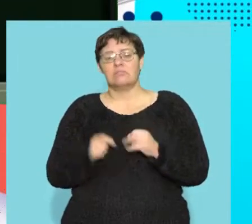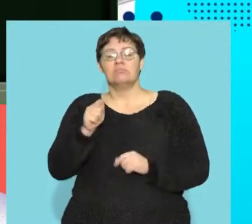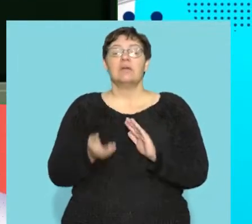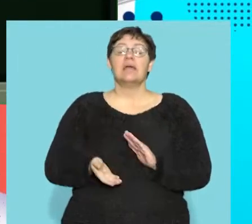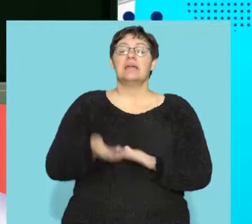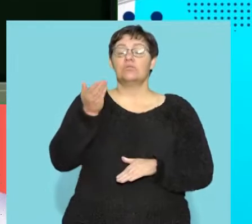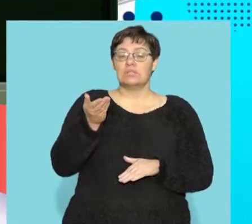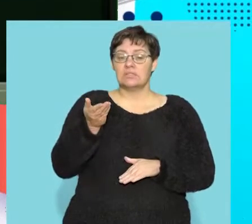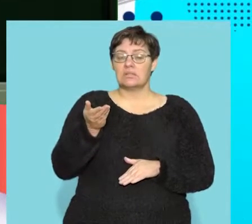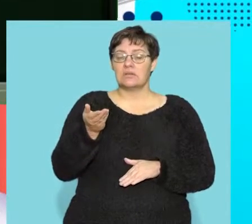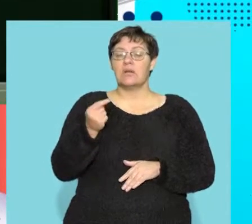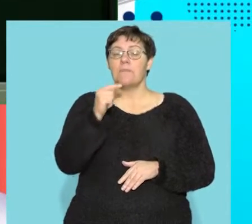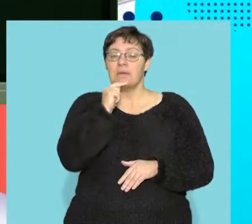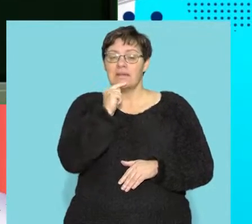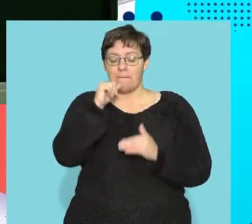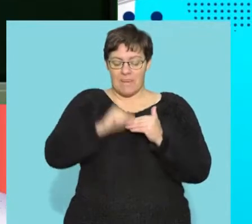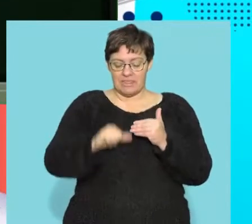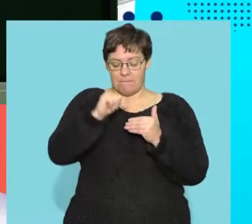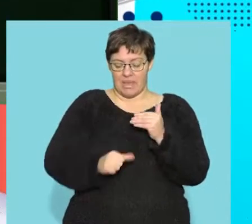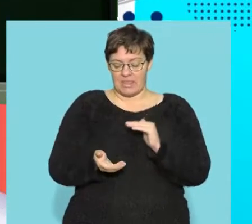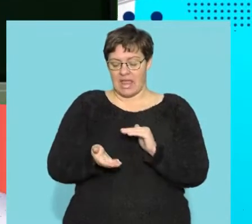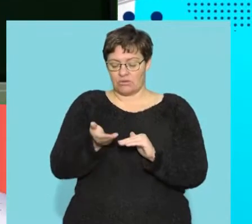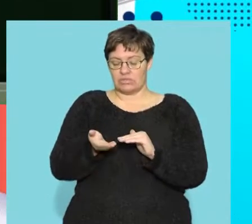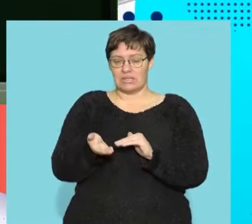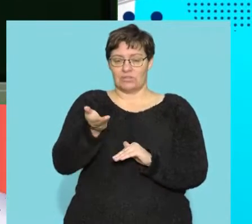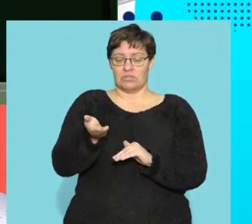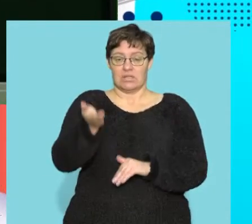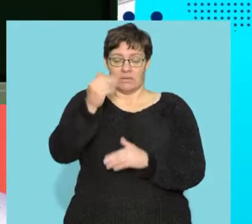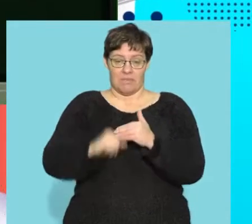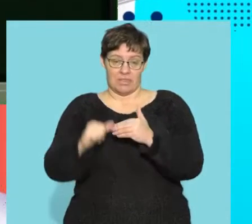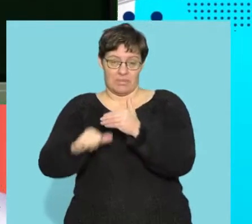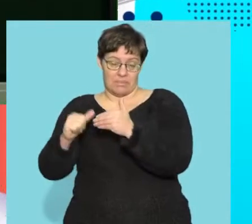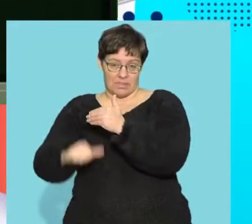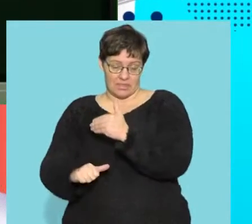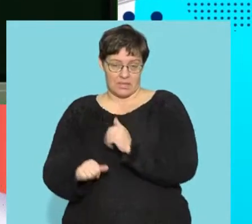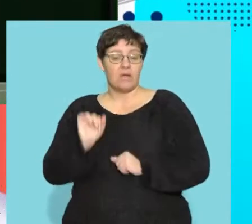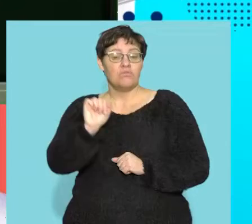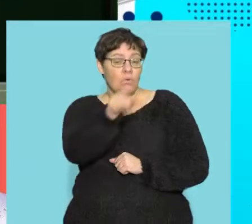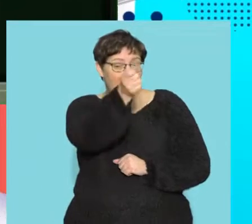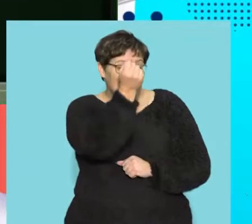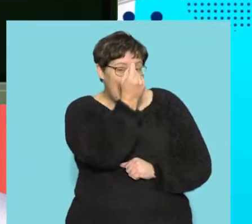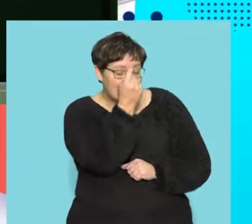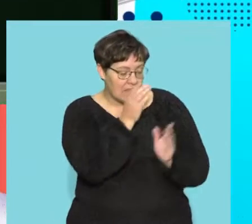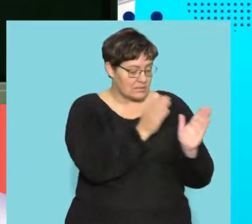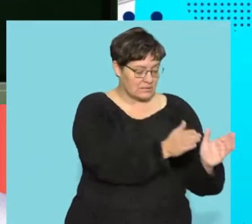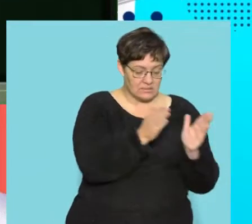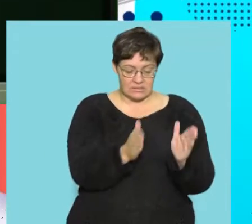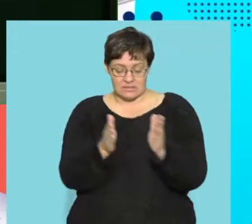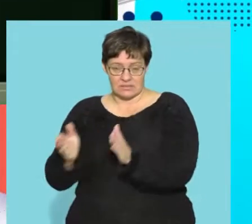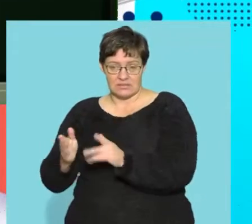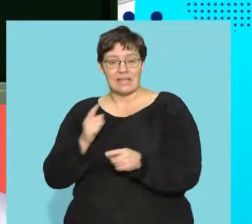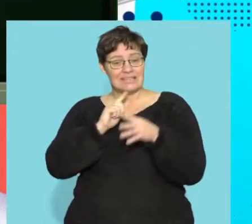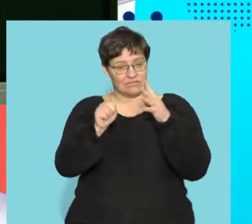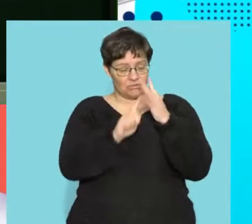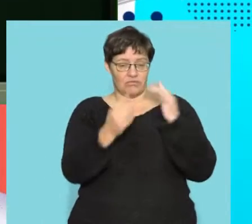is where your rental increased and they give you the increase per month. Please make sure that you are in a position to